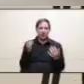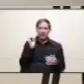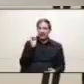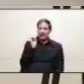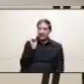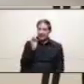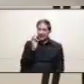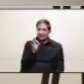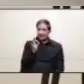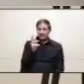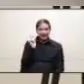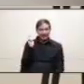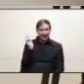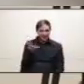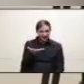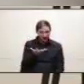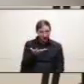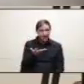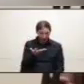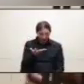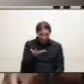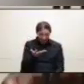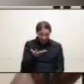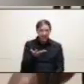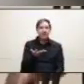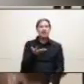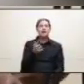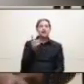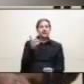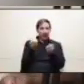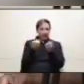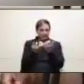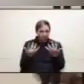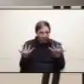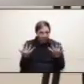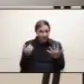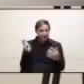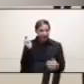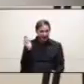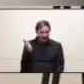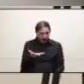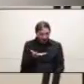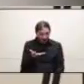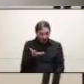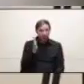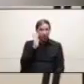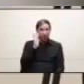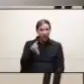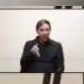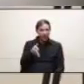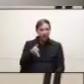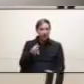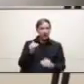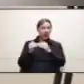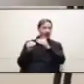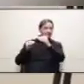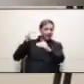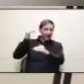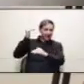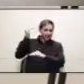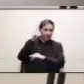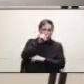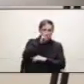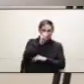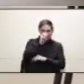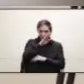if when you are tendering, and the amount that you are tendering with is going to make your turnover to be above $1 million,